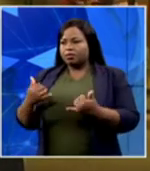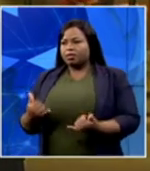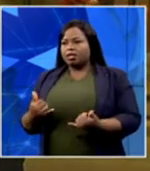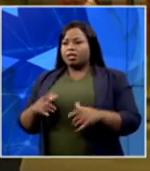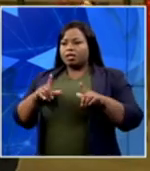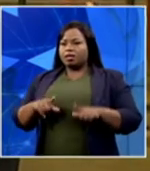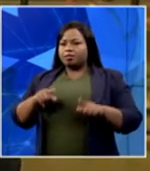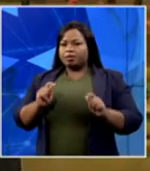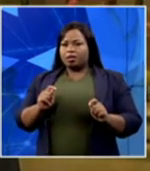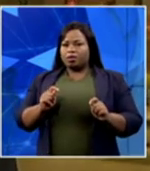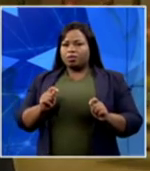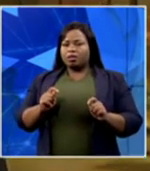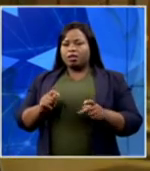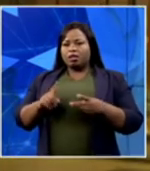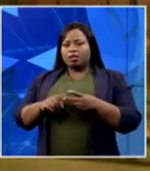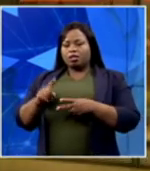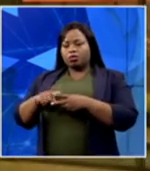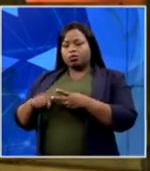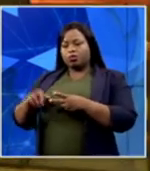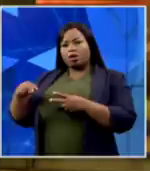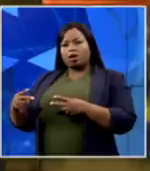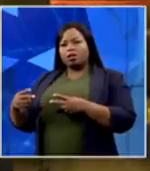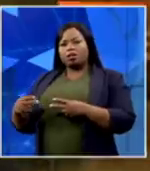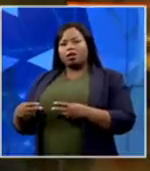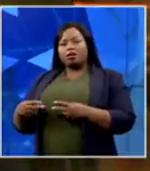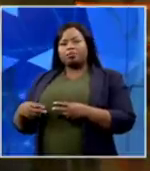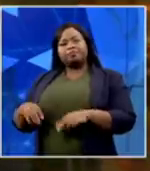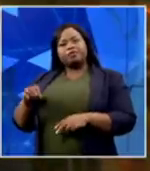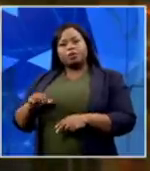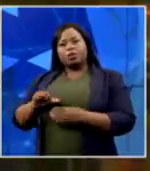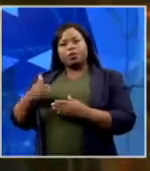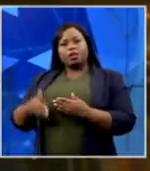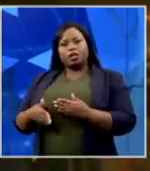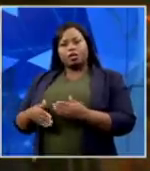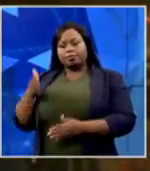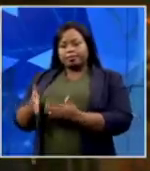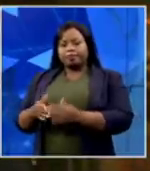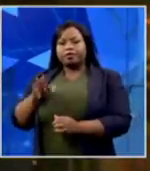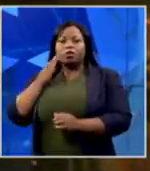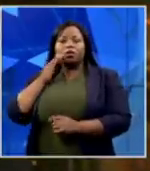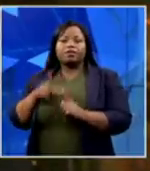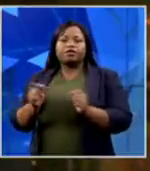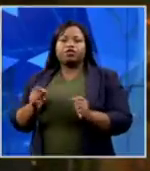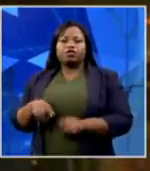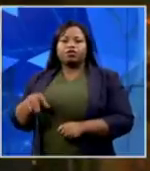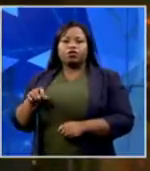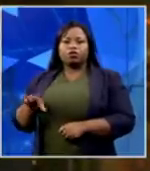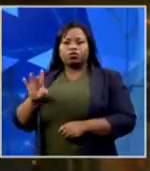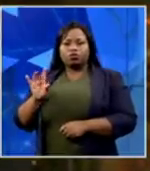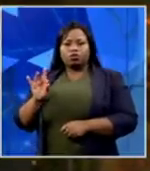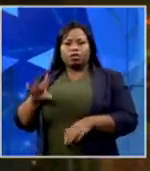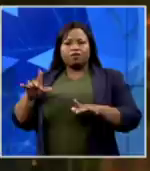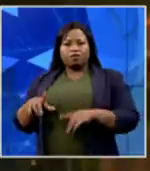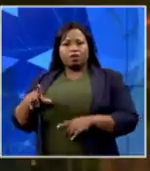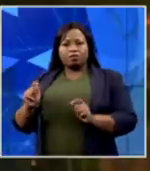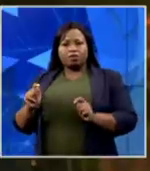Cape Town, another 2 more from here, and 3 more over the weekend, finishing on Tuesday from Cape Town. By which